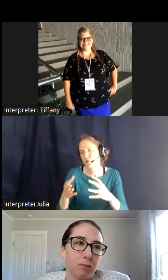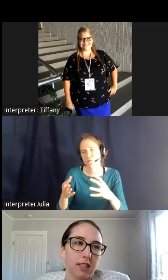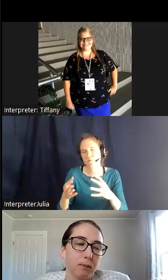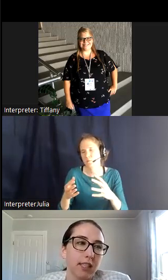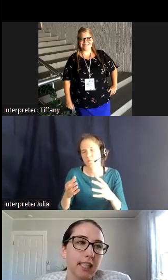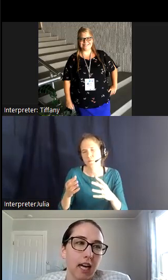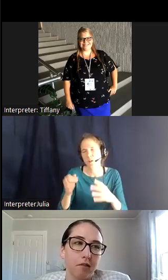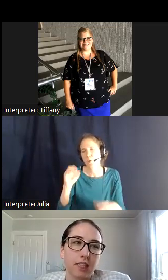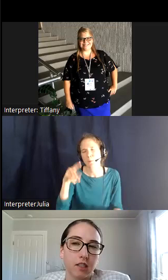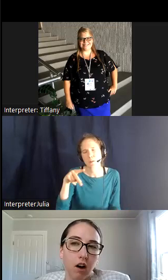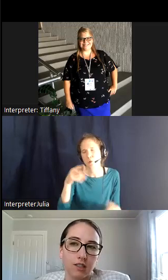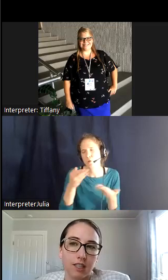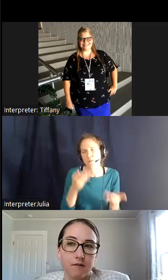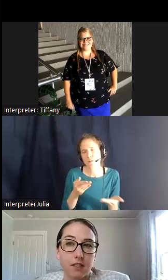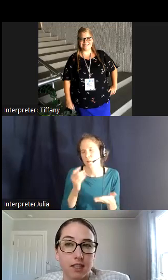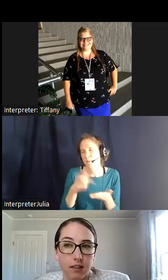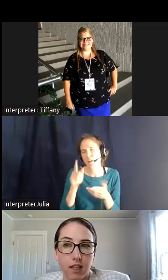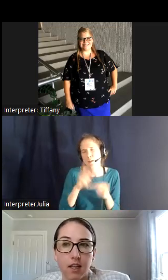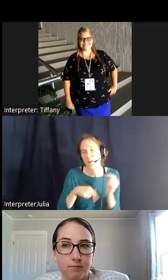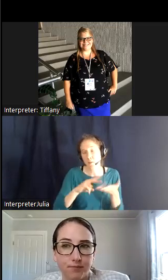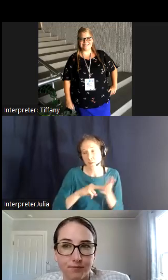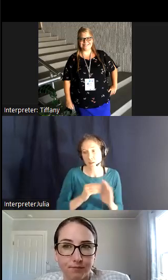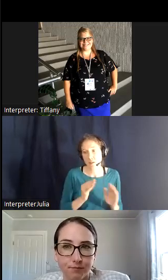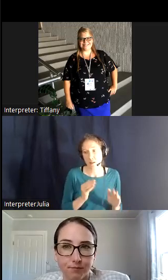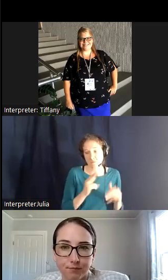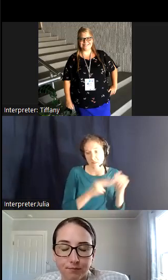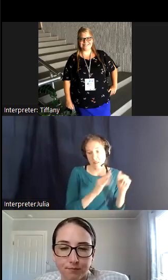our responsibility to cover these costs as a facility?